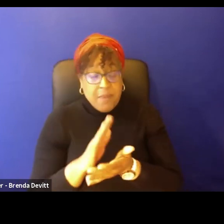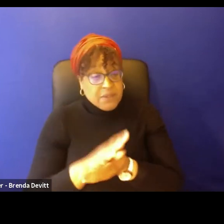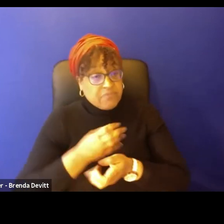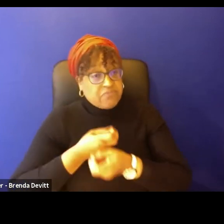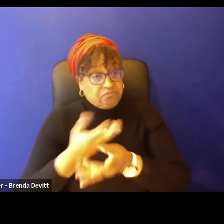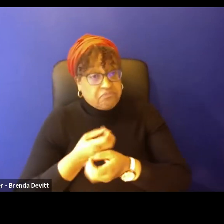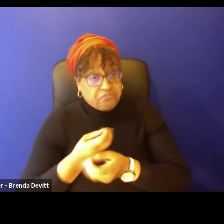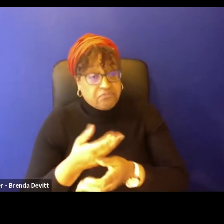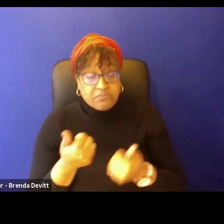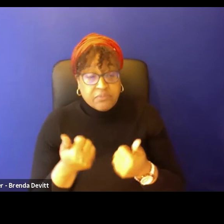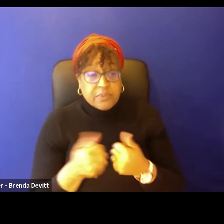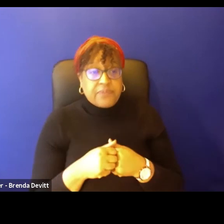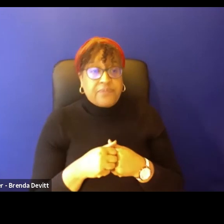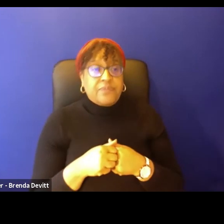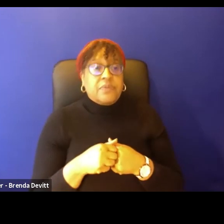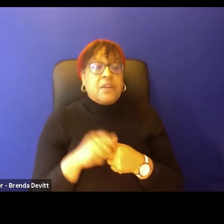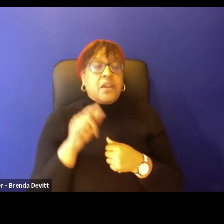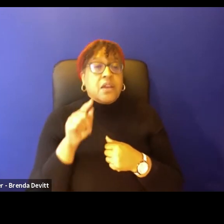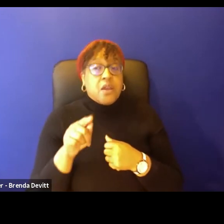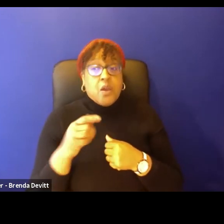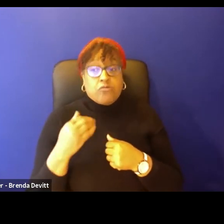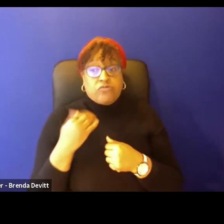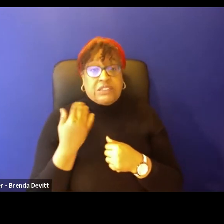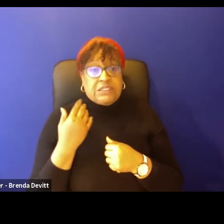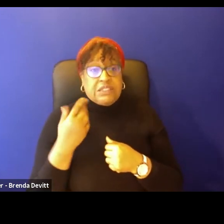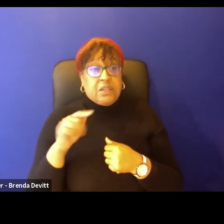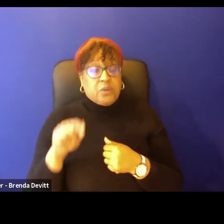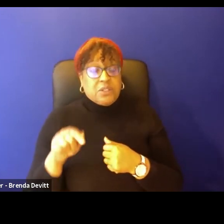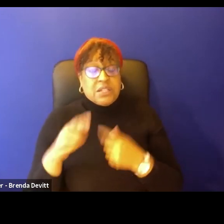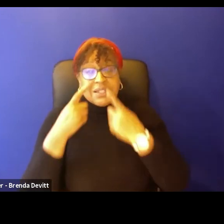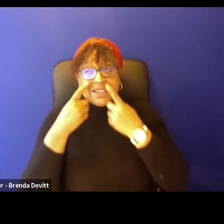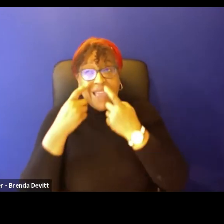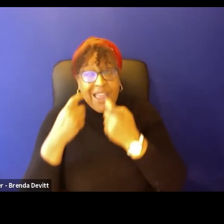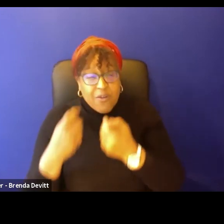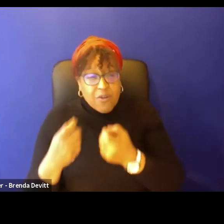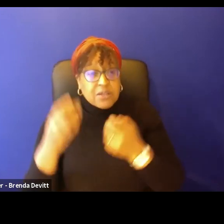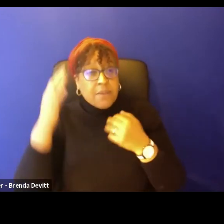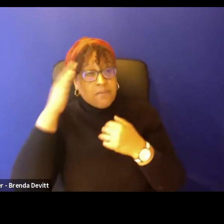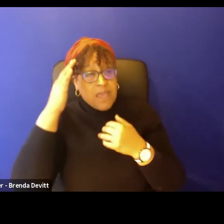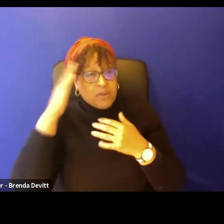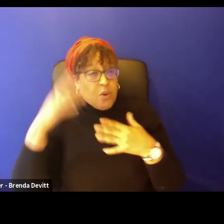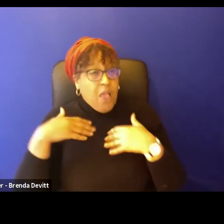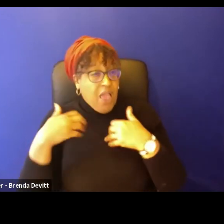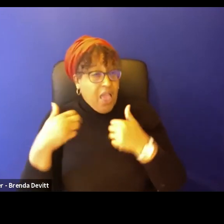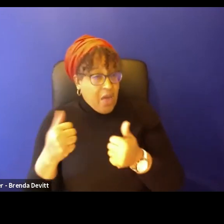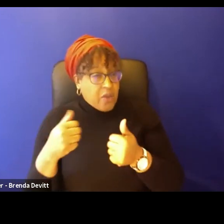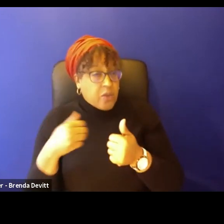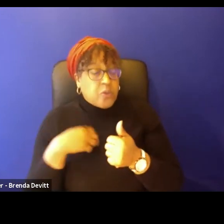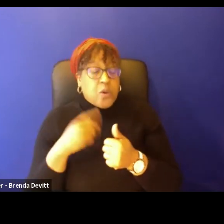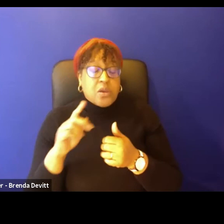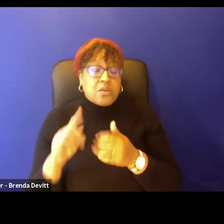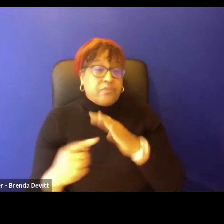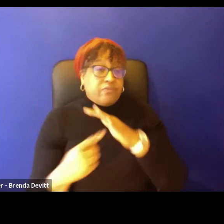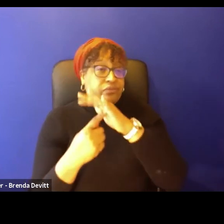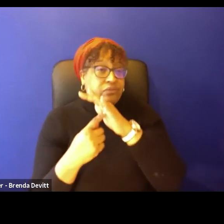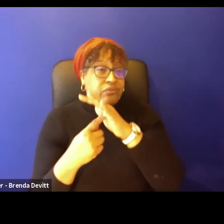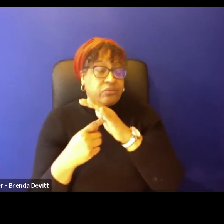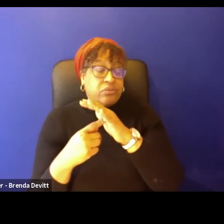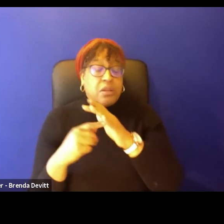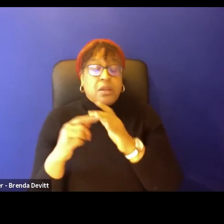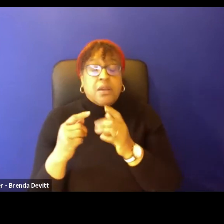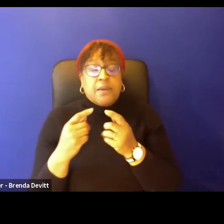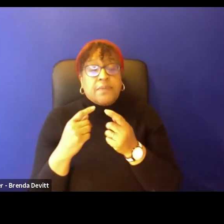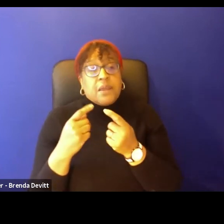survey, and parental mental health or carer mental health was one of the key things that was highlighted, especially